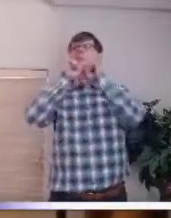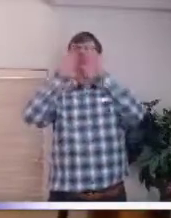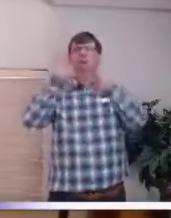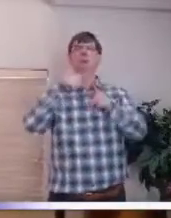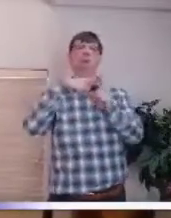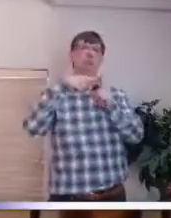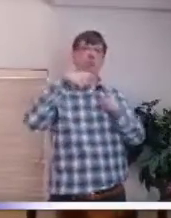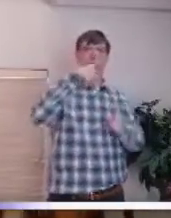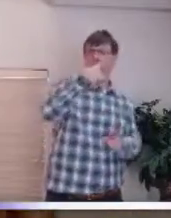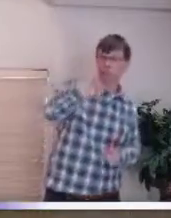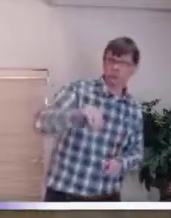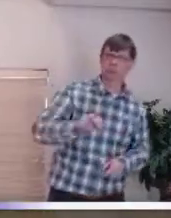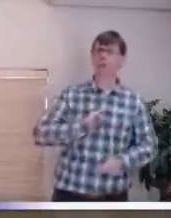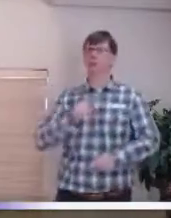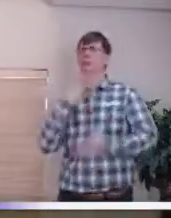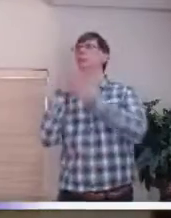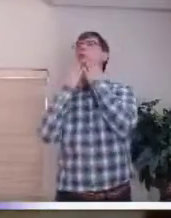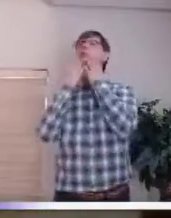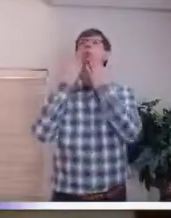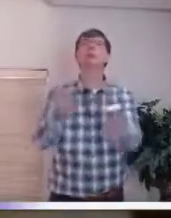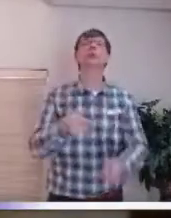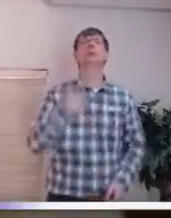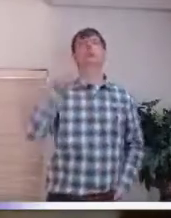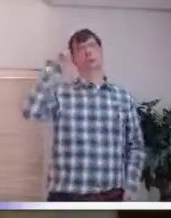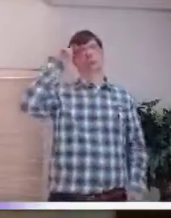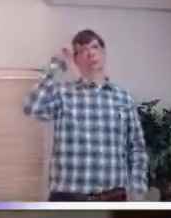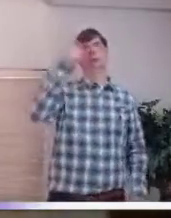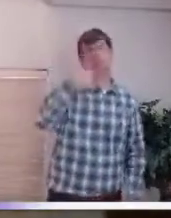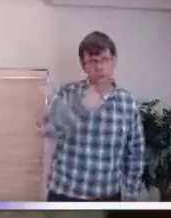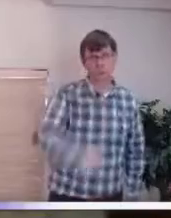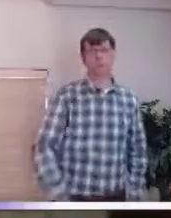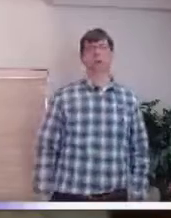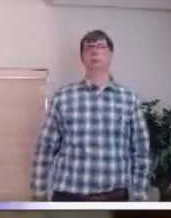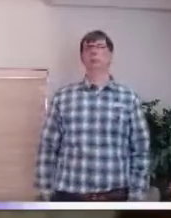you because they're grateful for you.